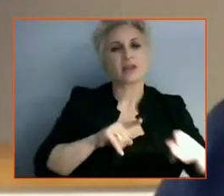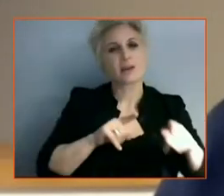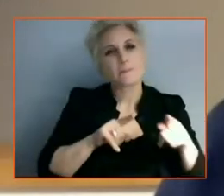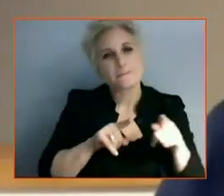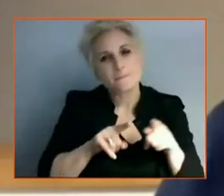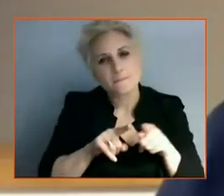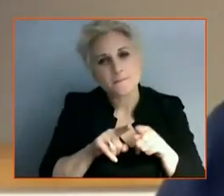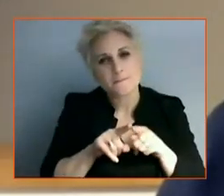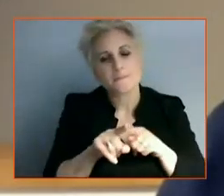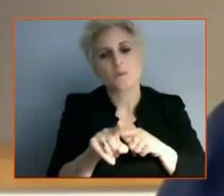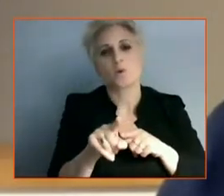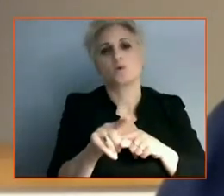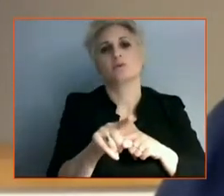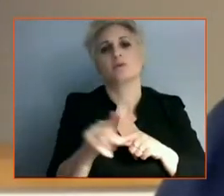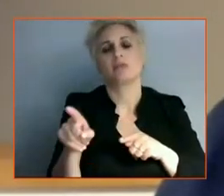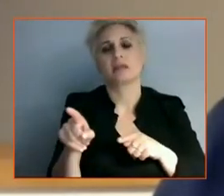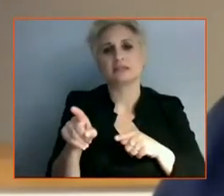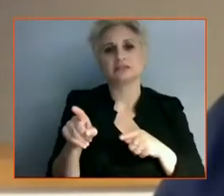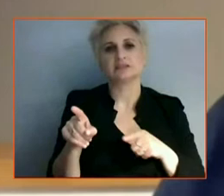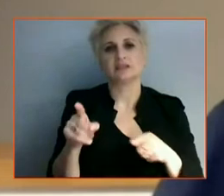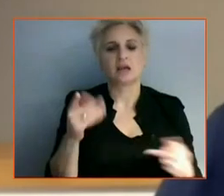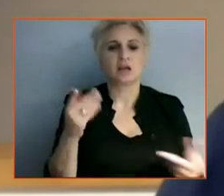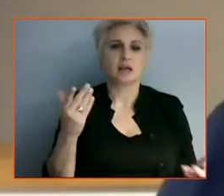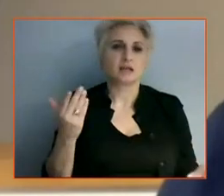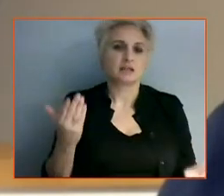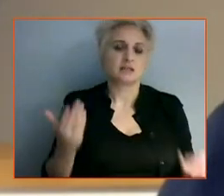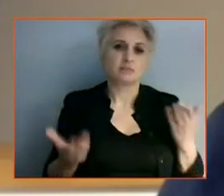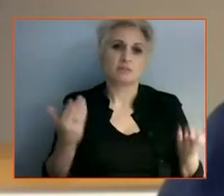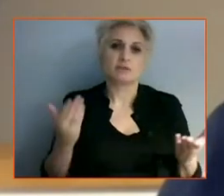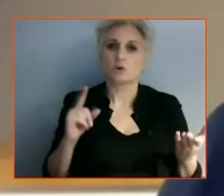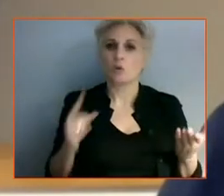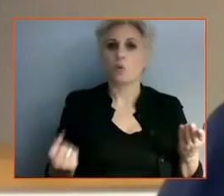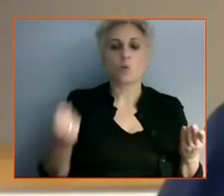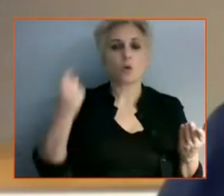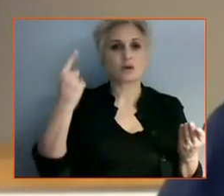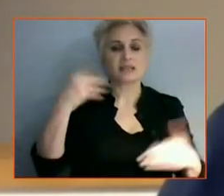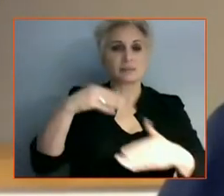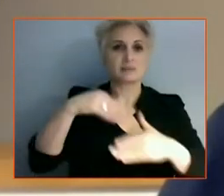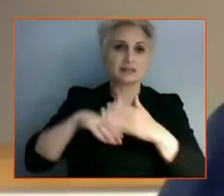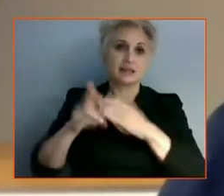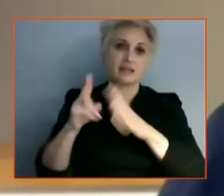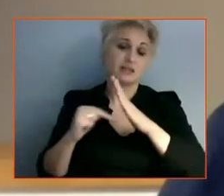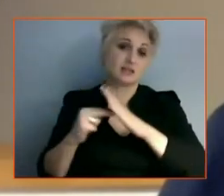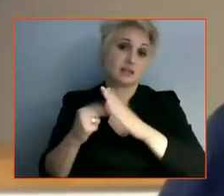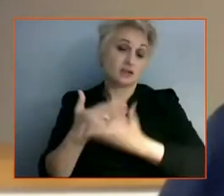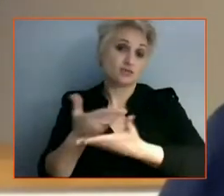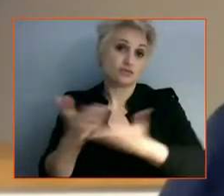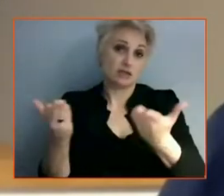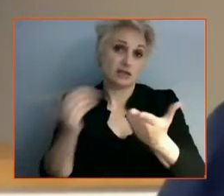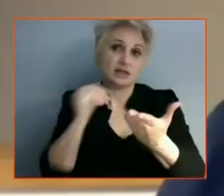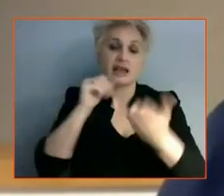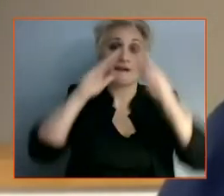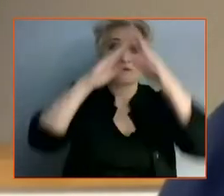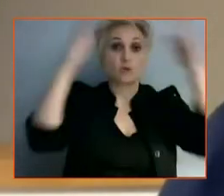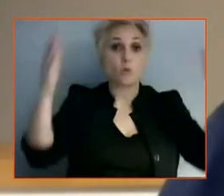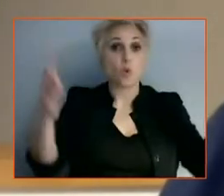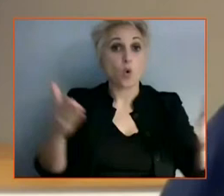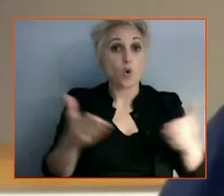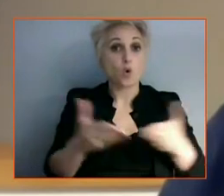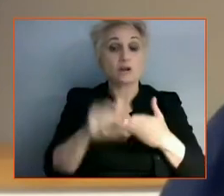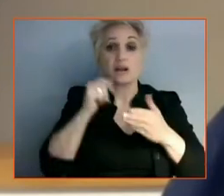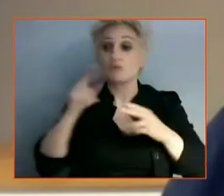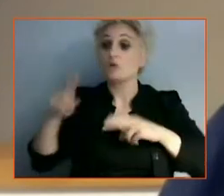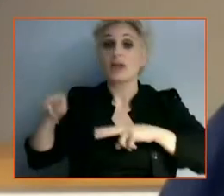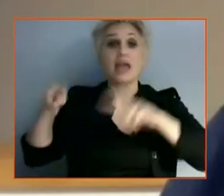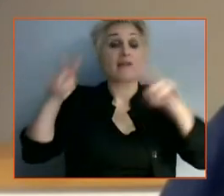most of it is dependent on what is happening in the country. And it seems to be, if you look around the world, resurgences